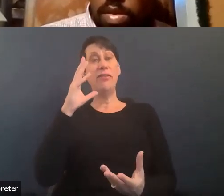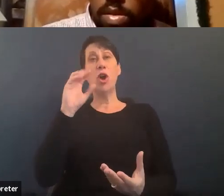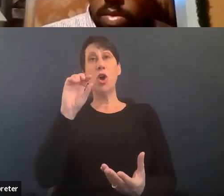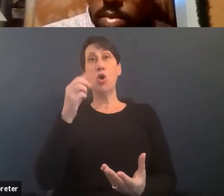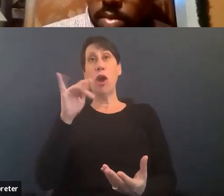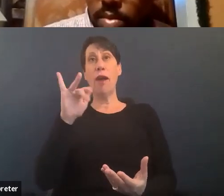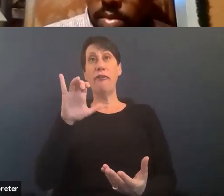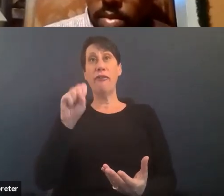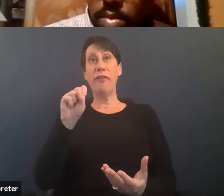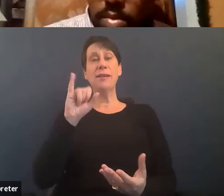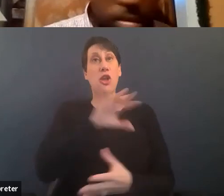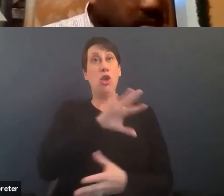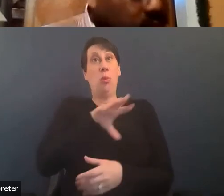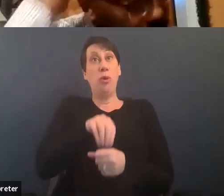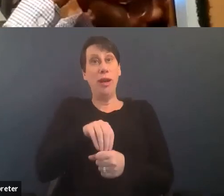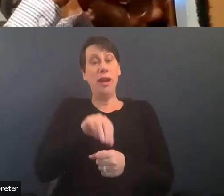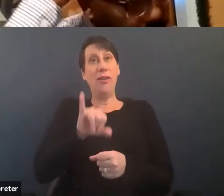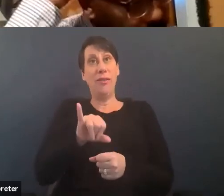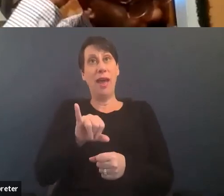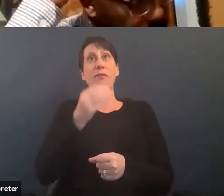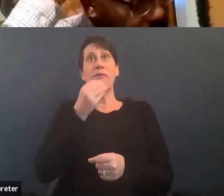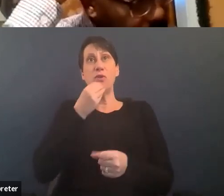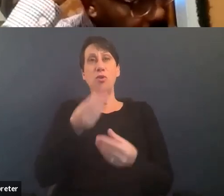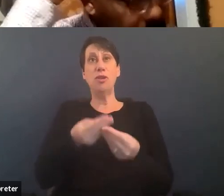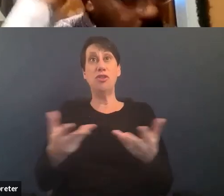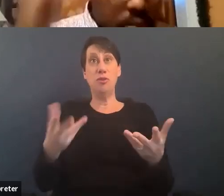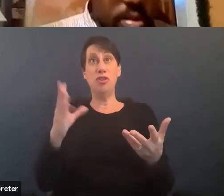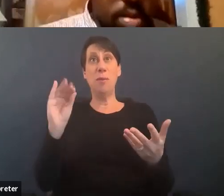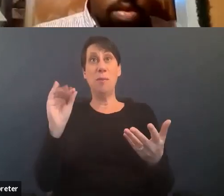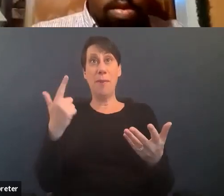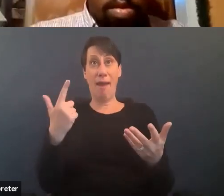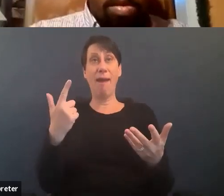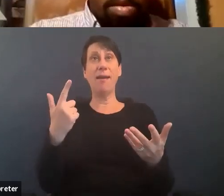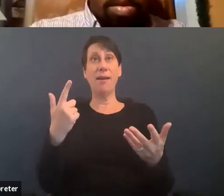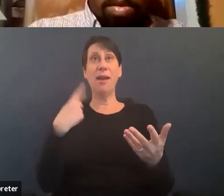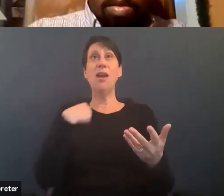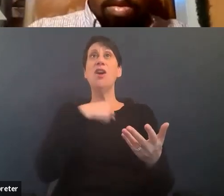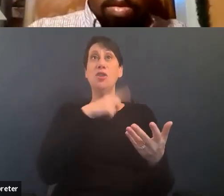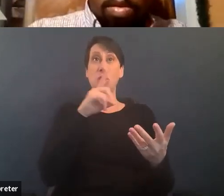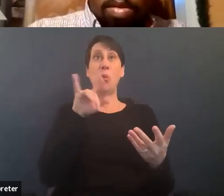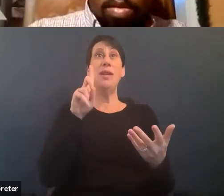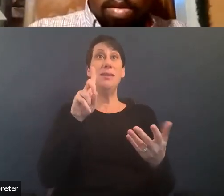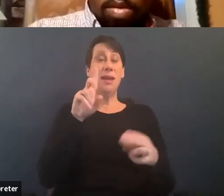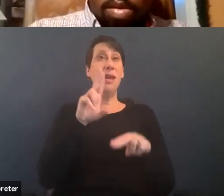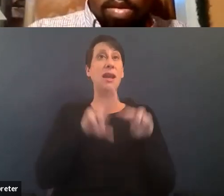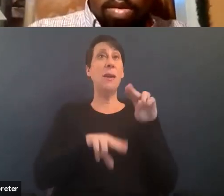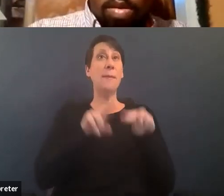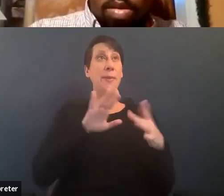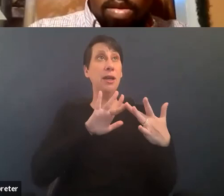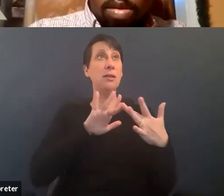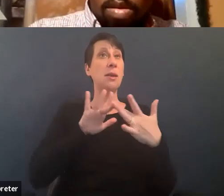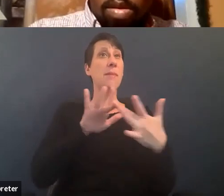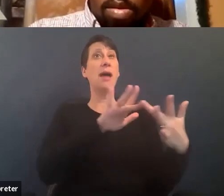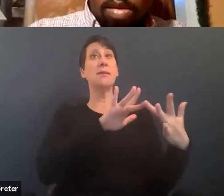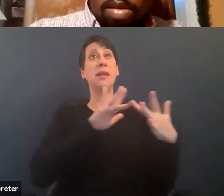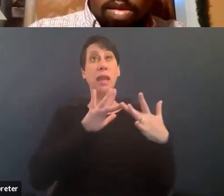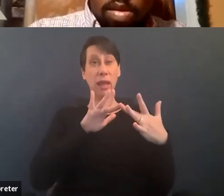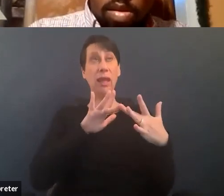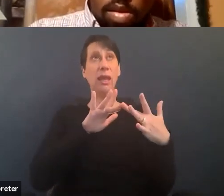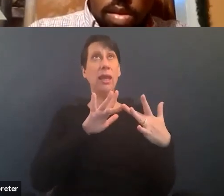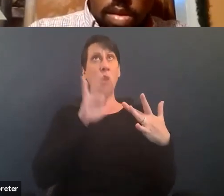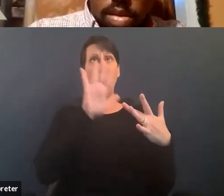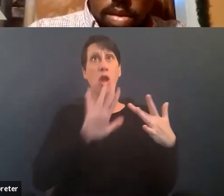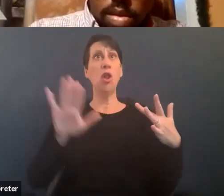And so that was another way that we have been able to build capacity across the state and expand our reach.